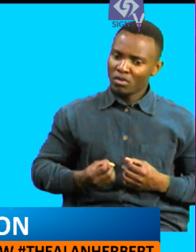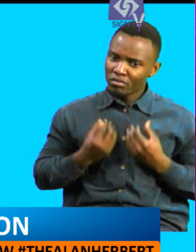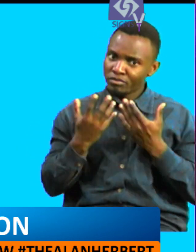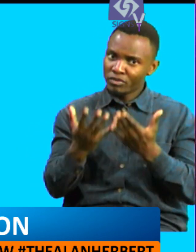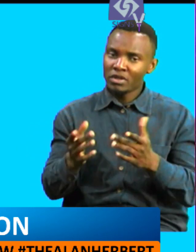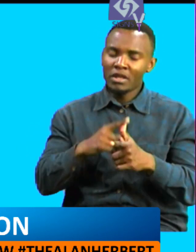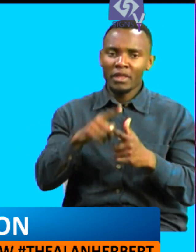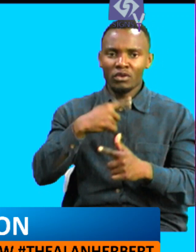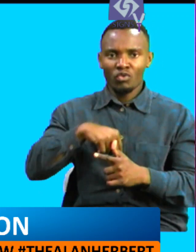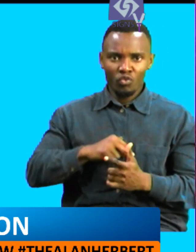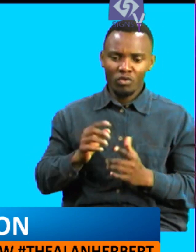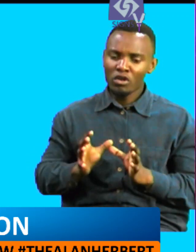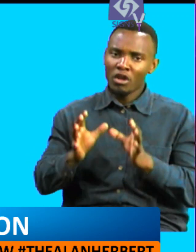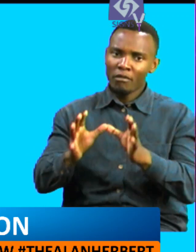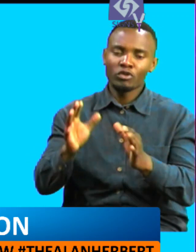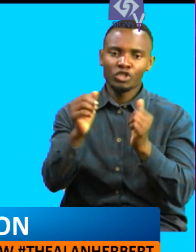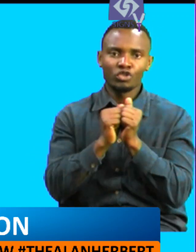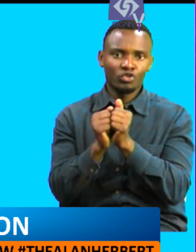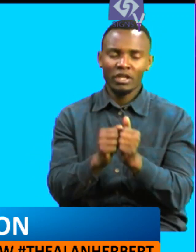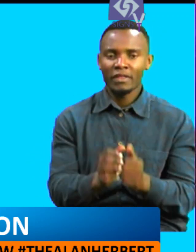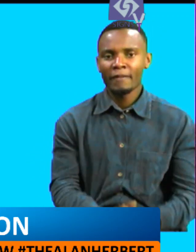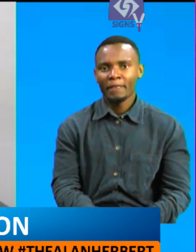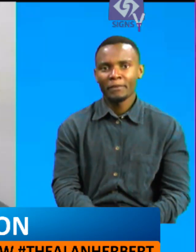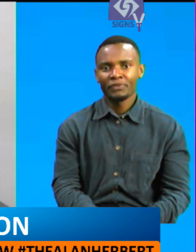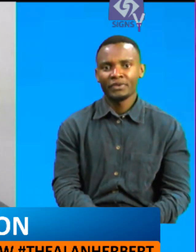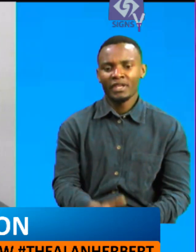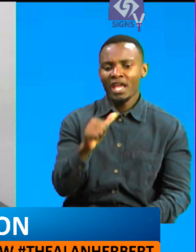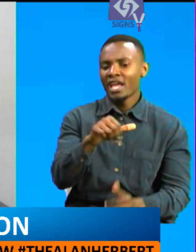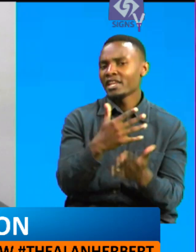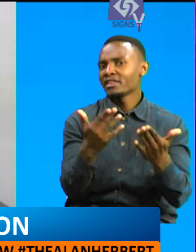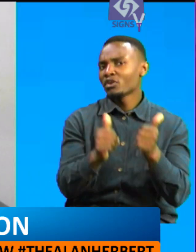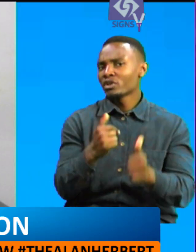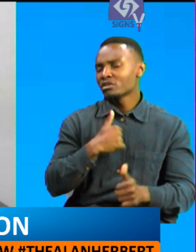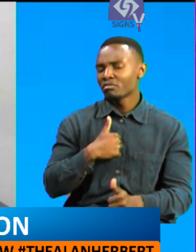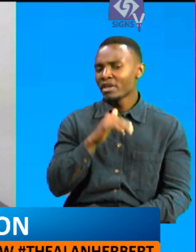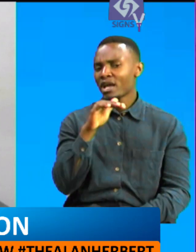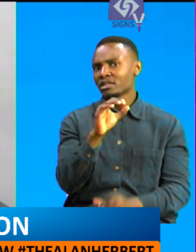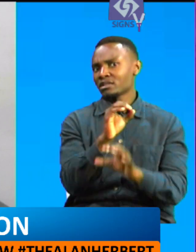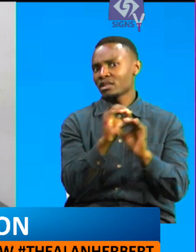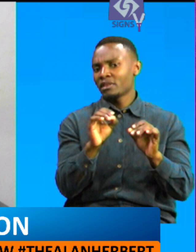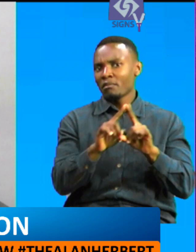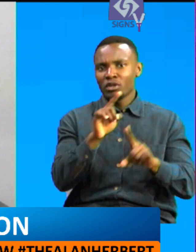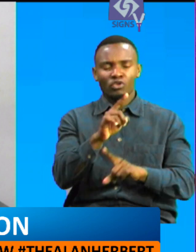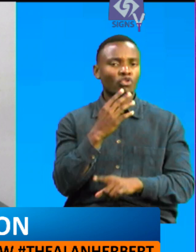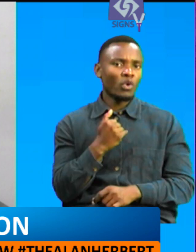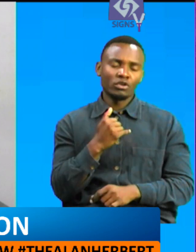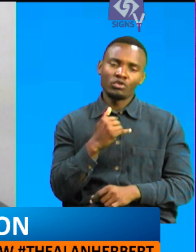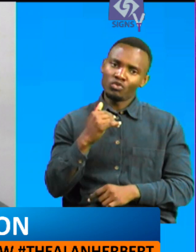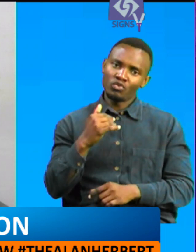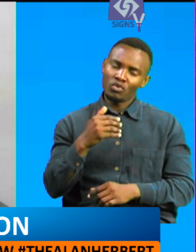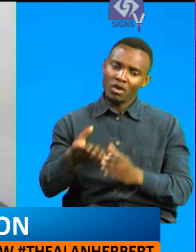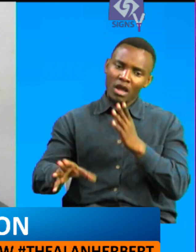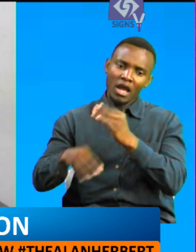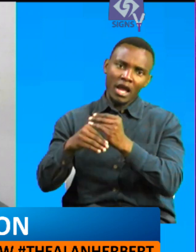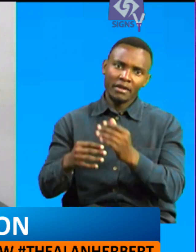and let's push this agenda together. Anything that I might not have asked you that you would like to close